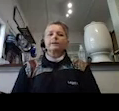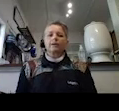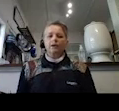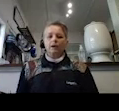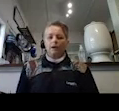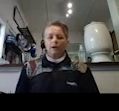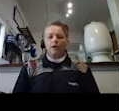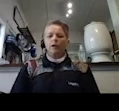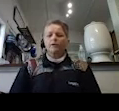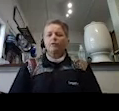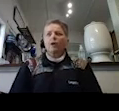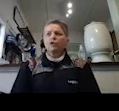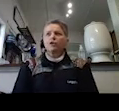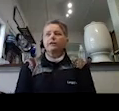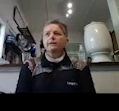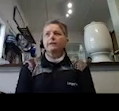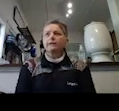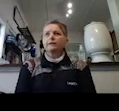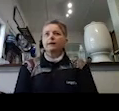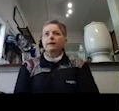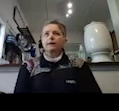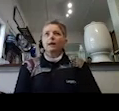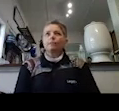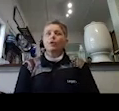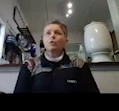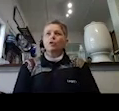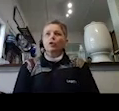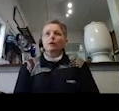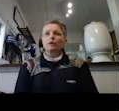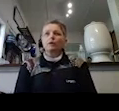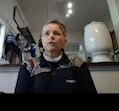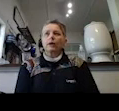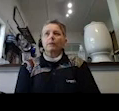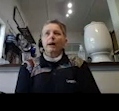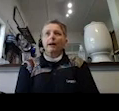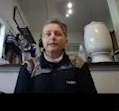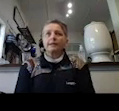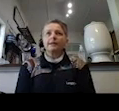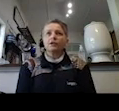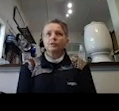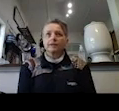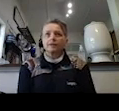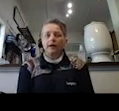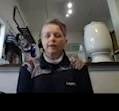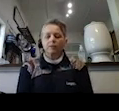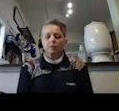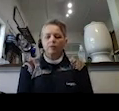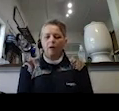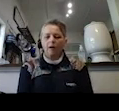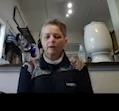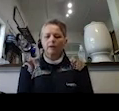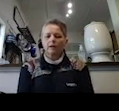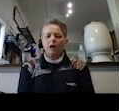needed that? So a notice of motion is a court document that a party to a civil case